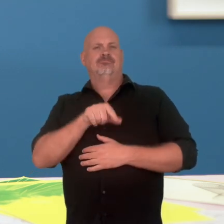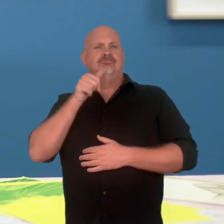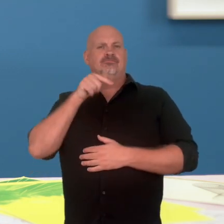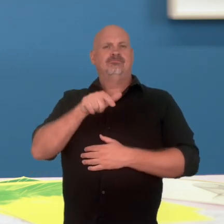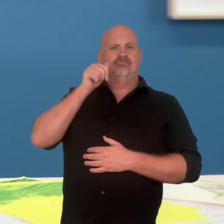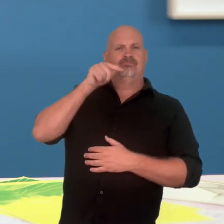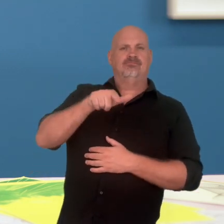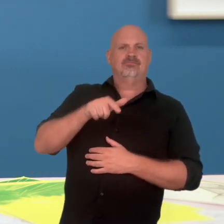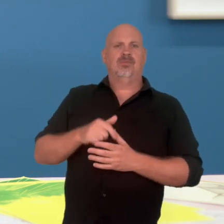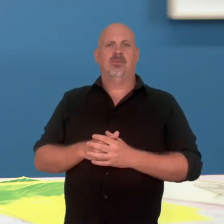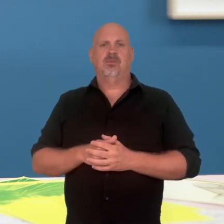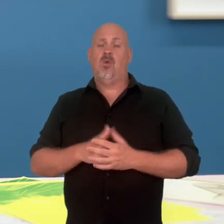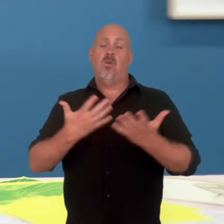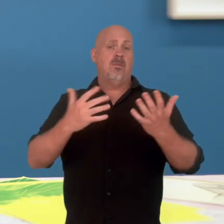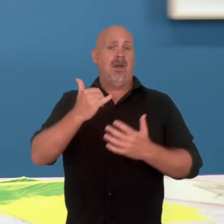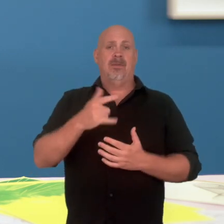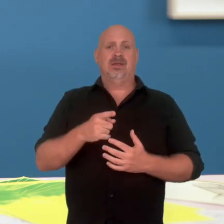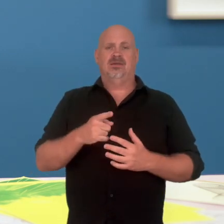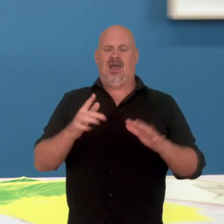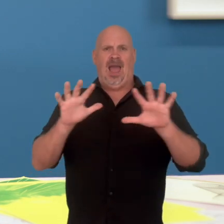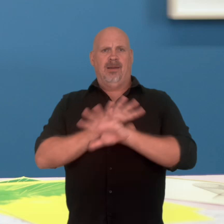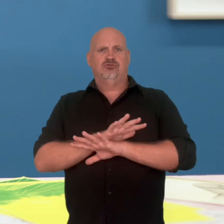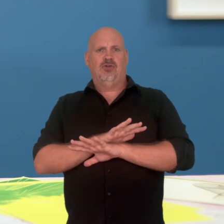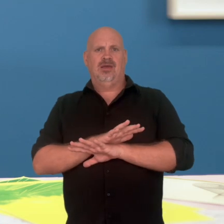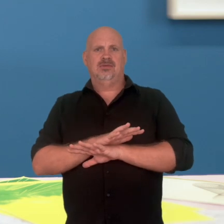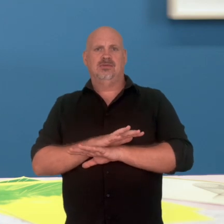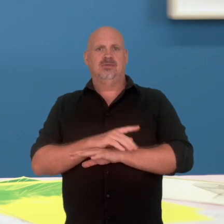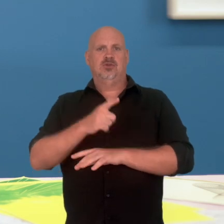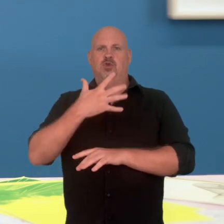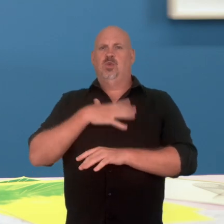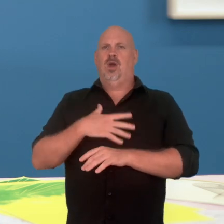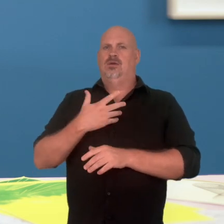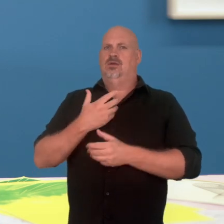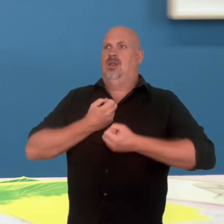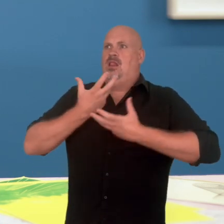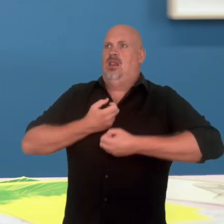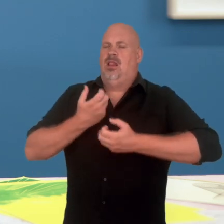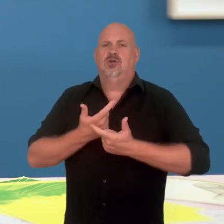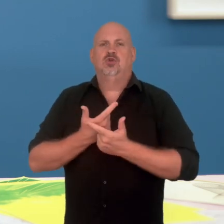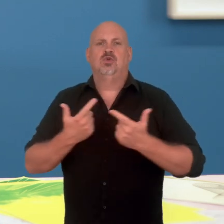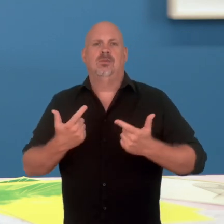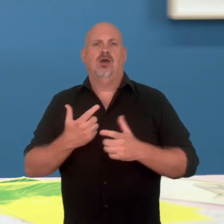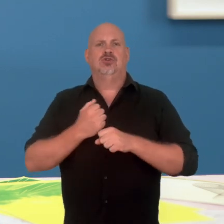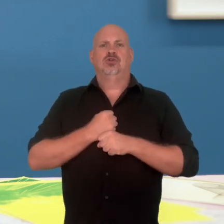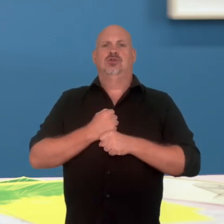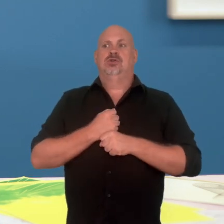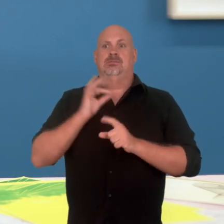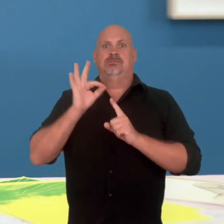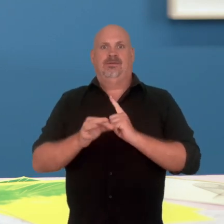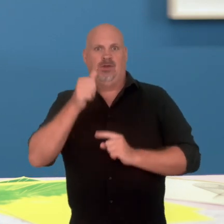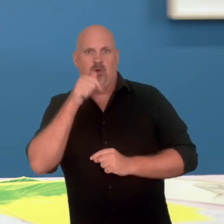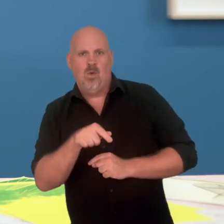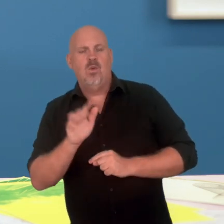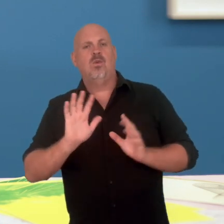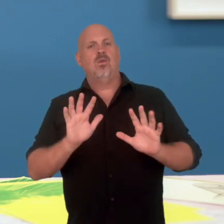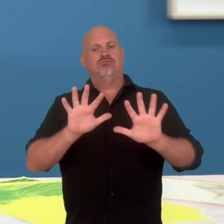might make it more abstract. And so you don't want to communicate too much that gives away something specific.